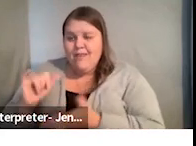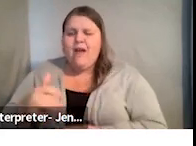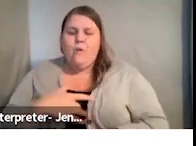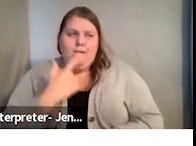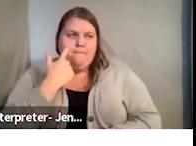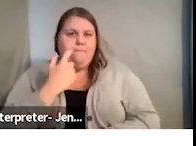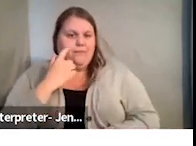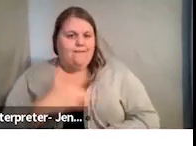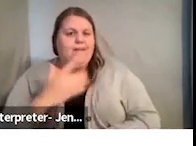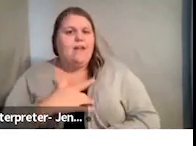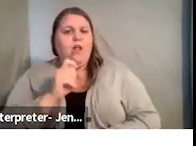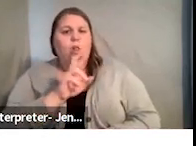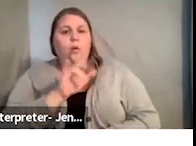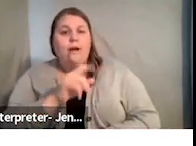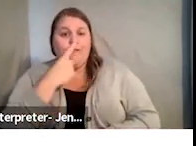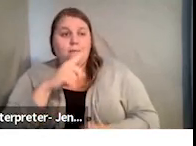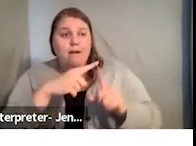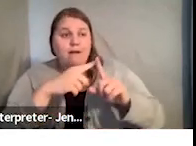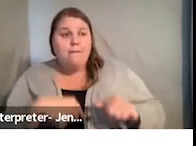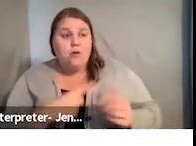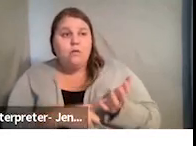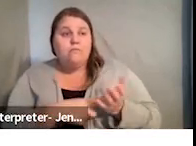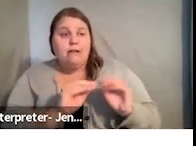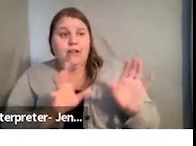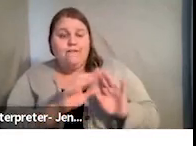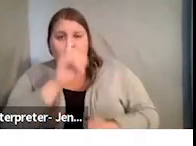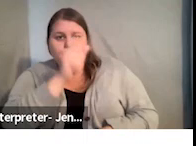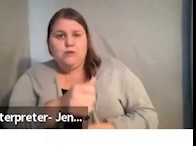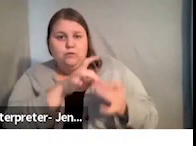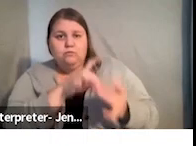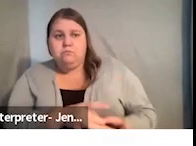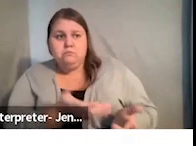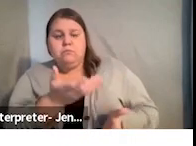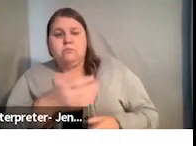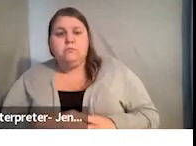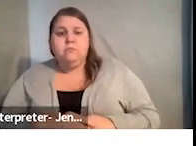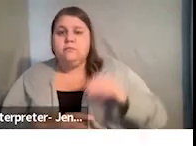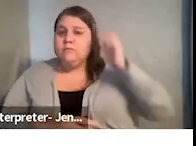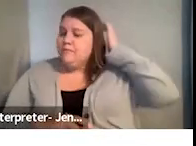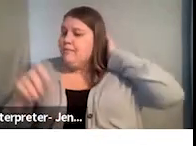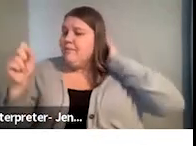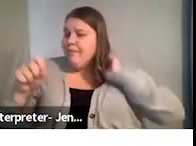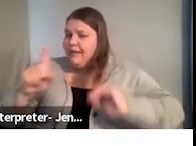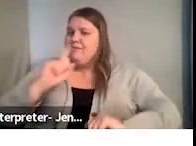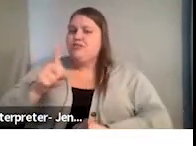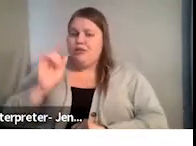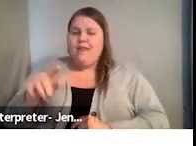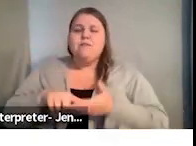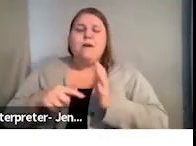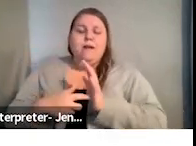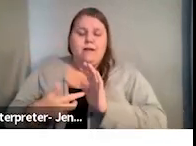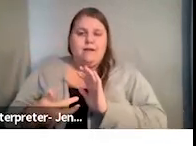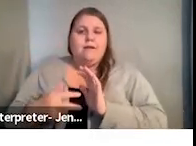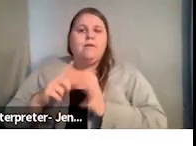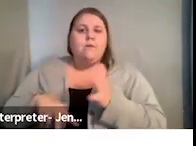so. Lori, you're welcome to unmute and provide clarification for your question. Yeah, that's exactly what I'm asking